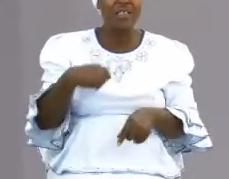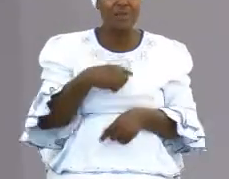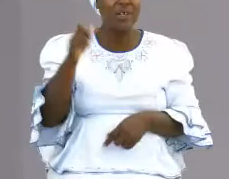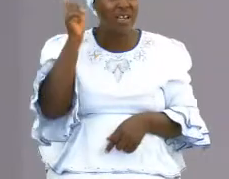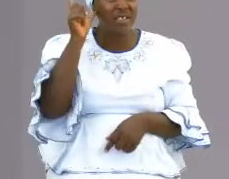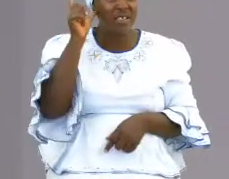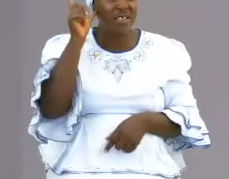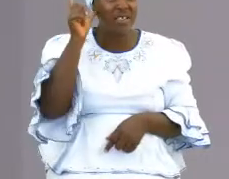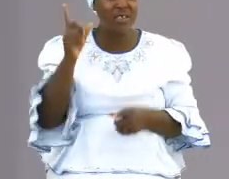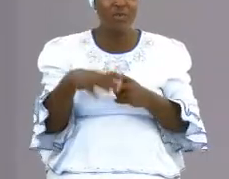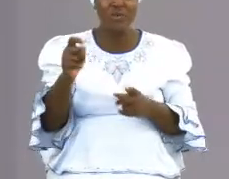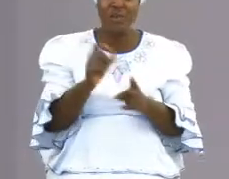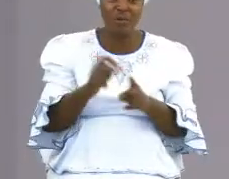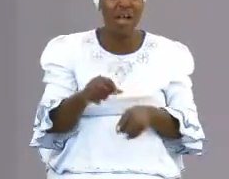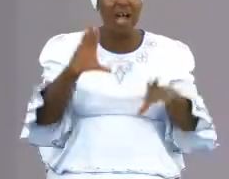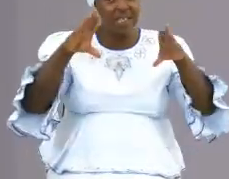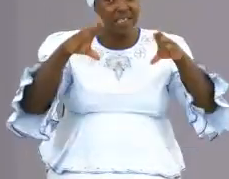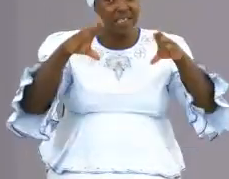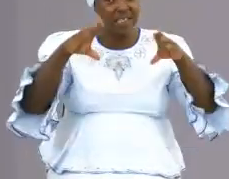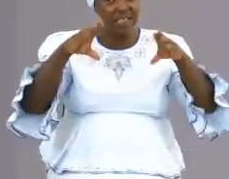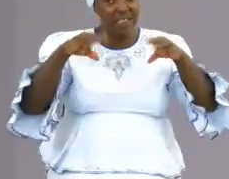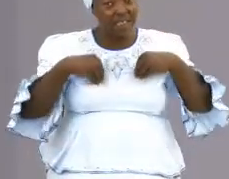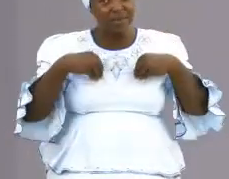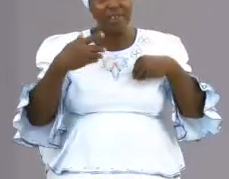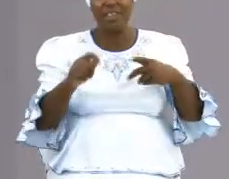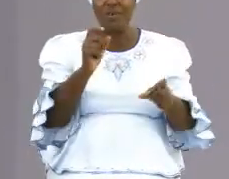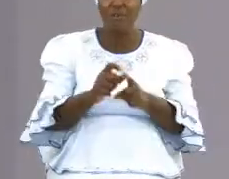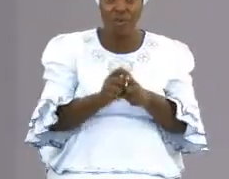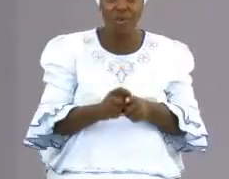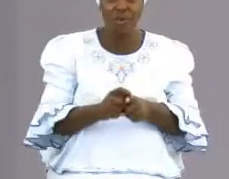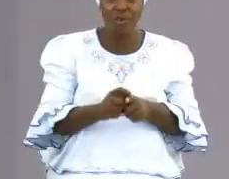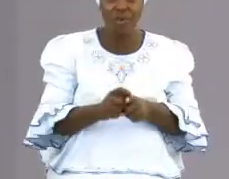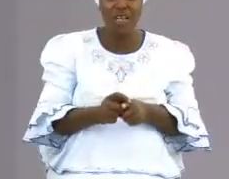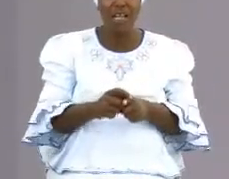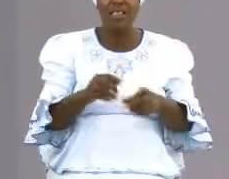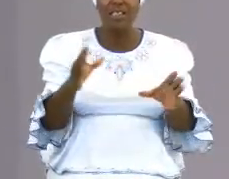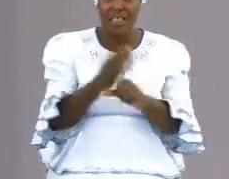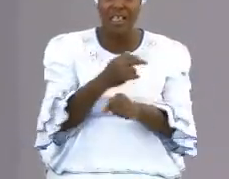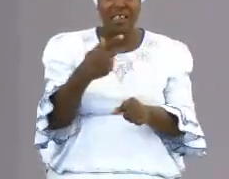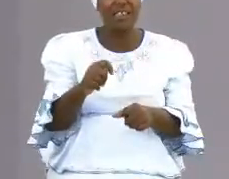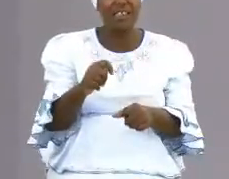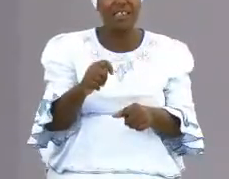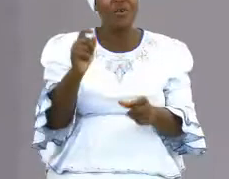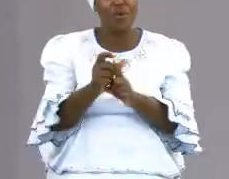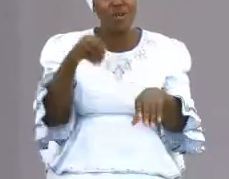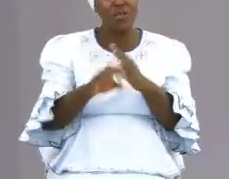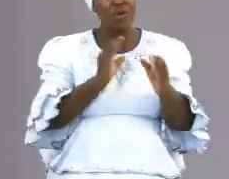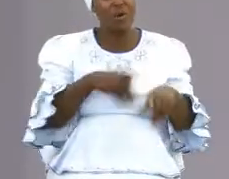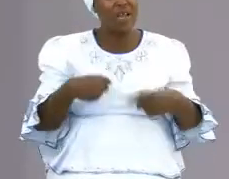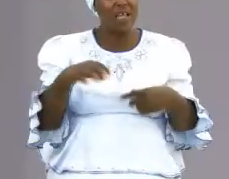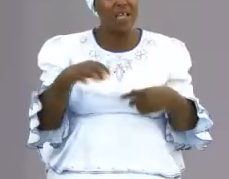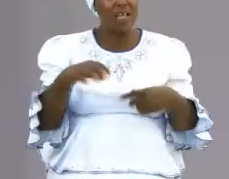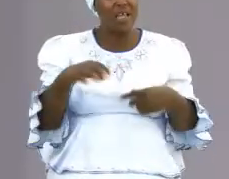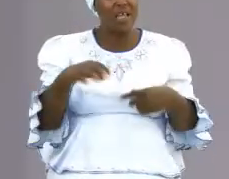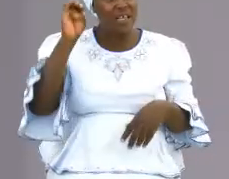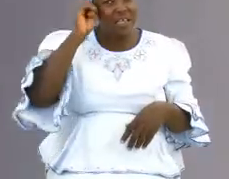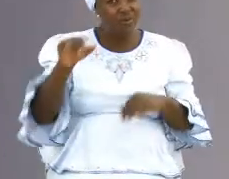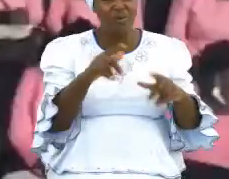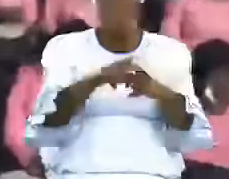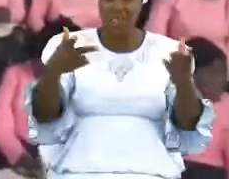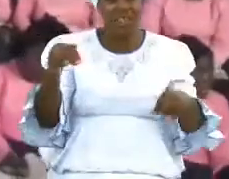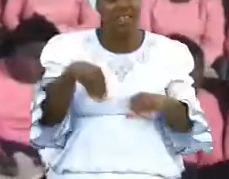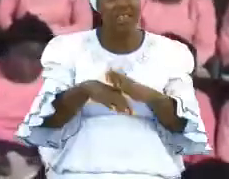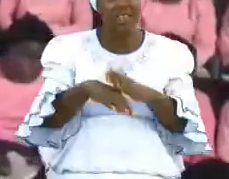word, accept the word, apply the word to our lives, he will do marvels in every life